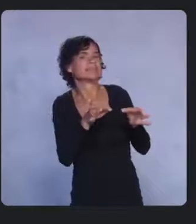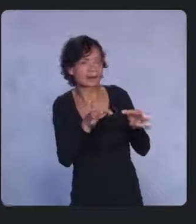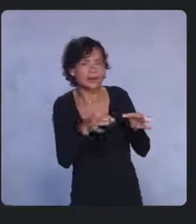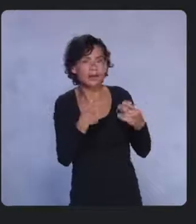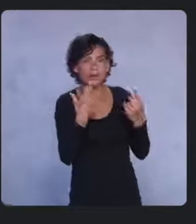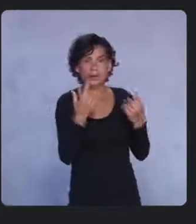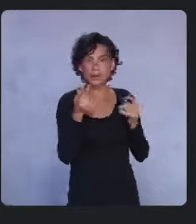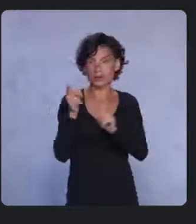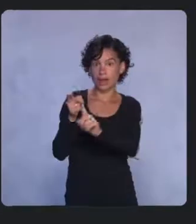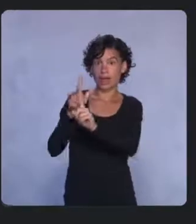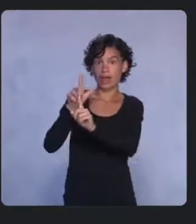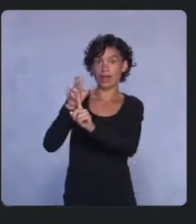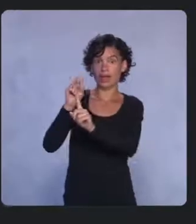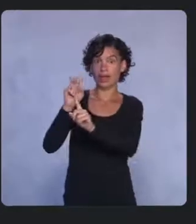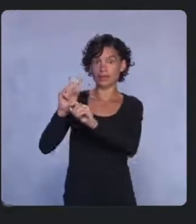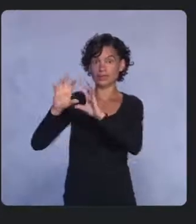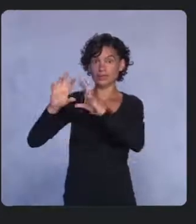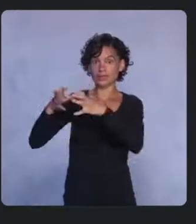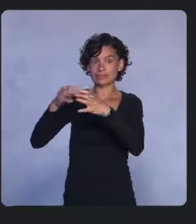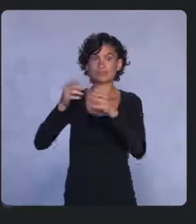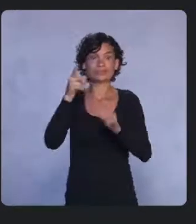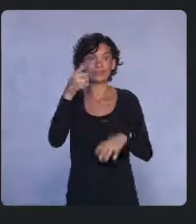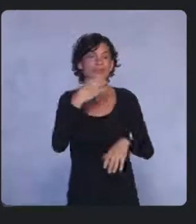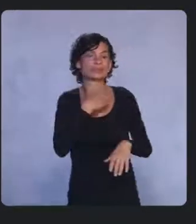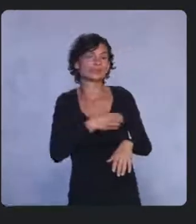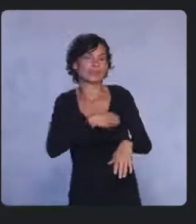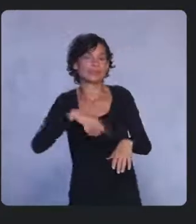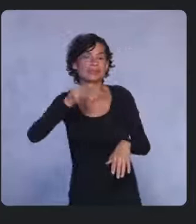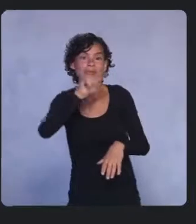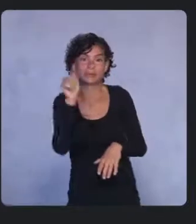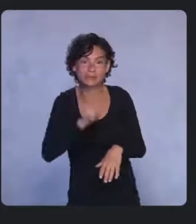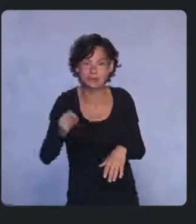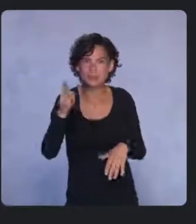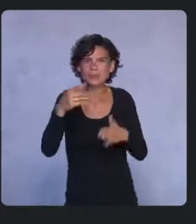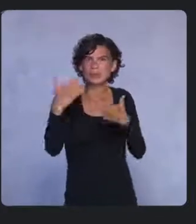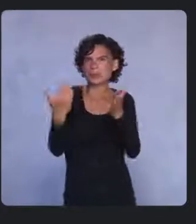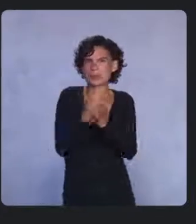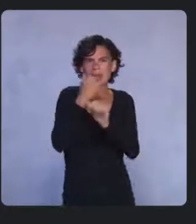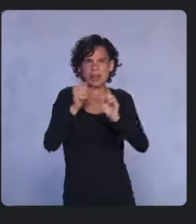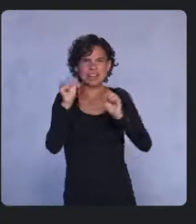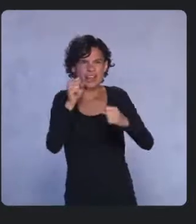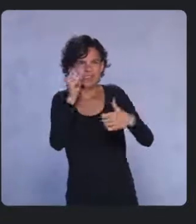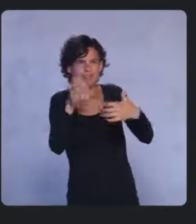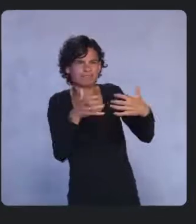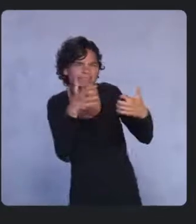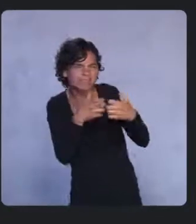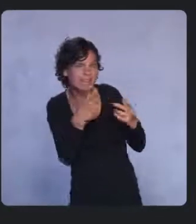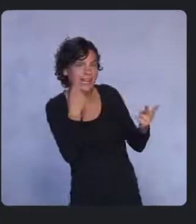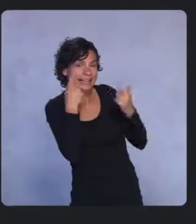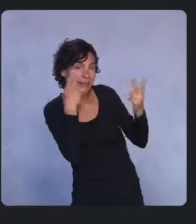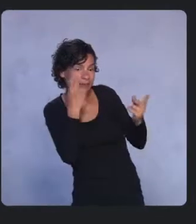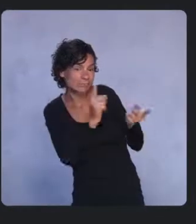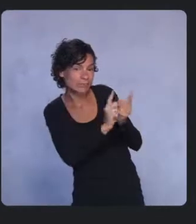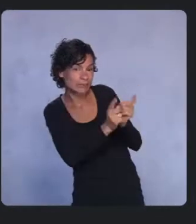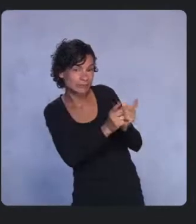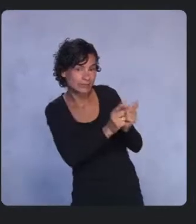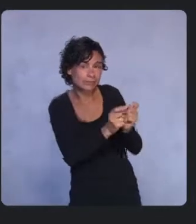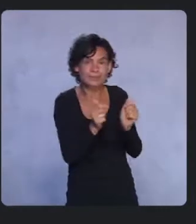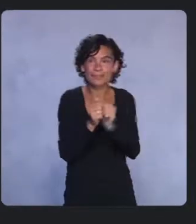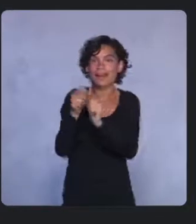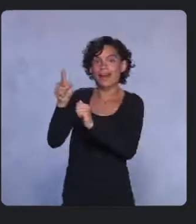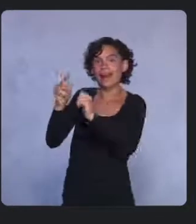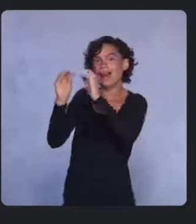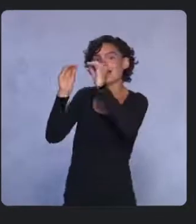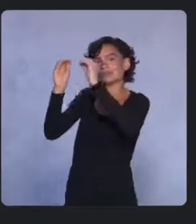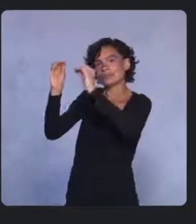Lens team in Zurich, we're rolling out a new capability that combines visual translation with educational content from the web